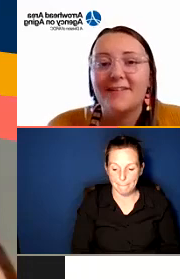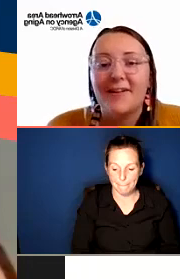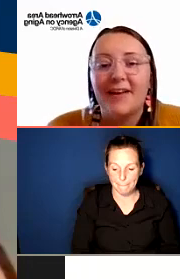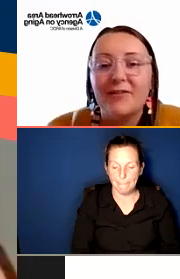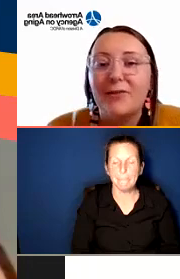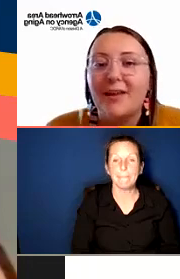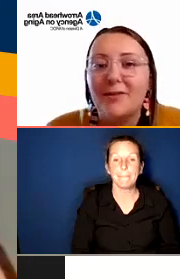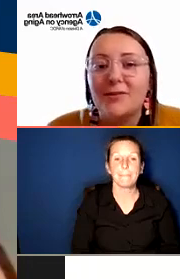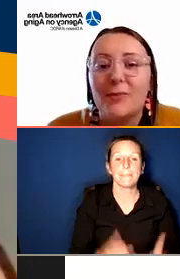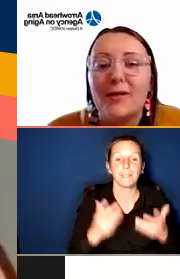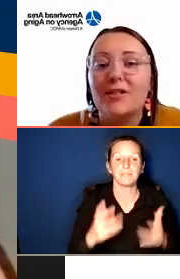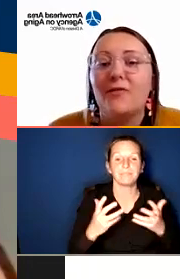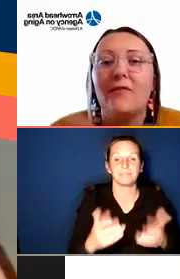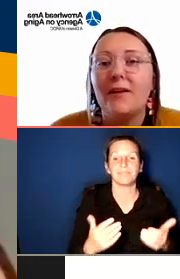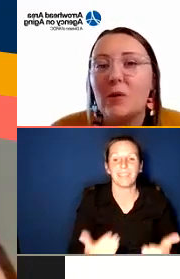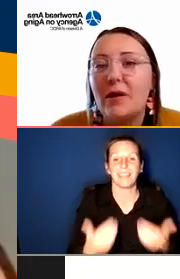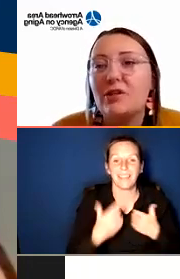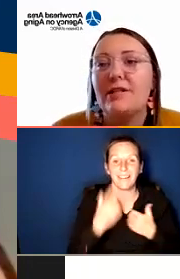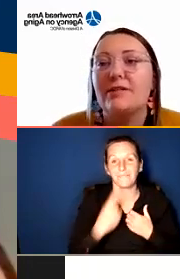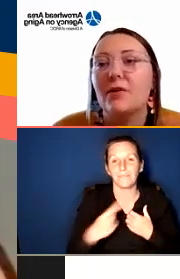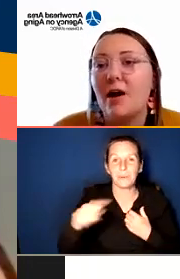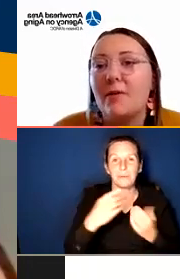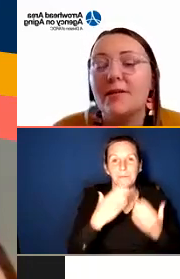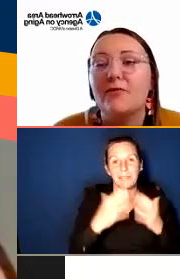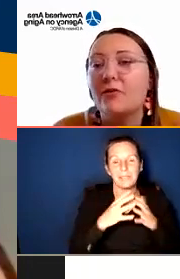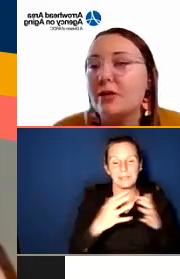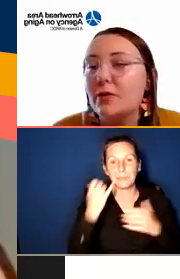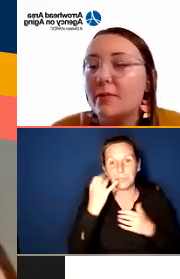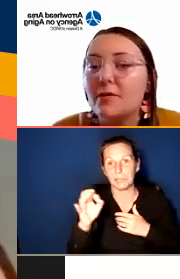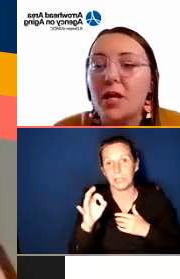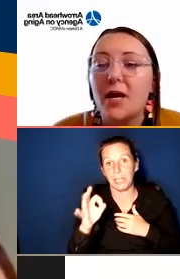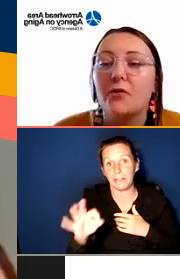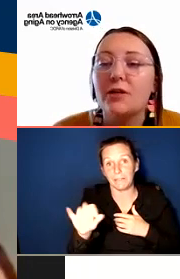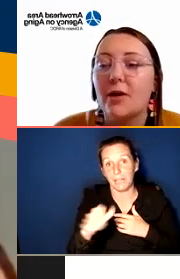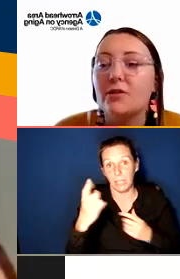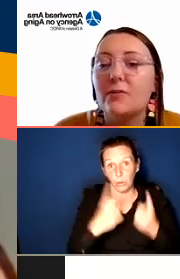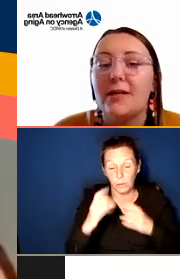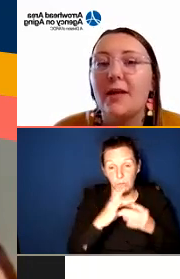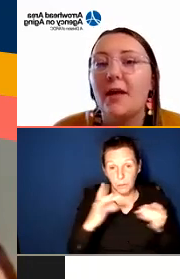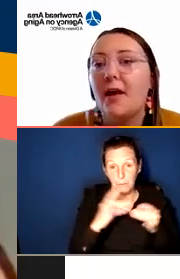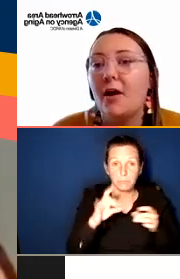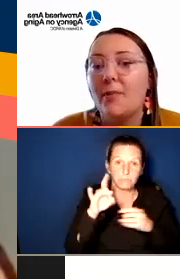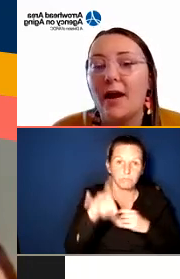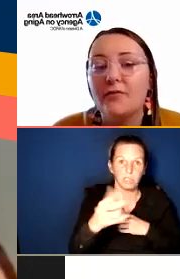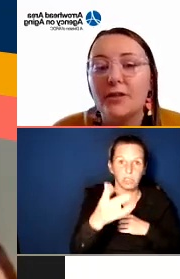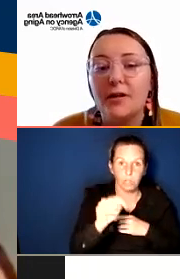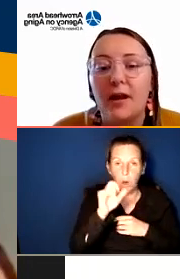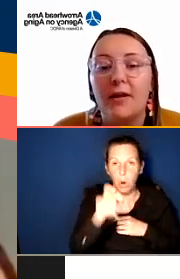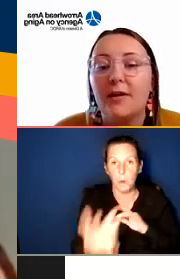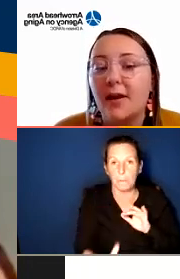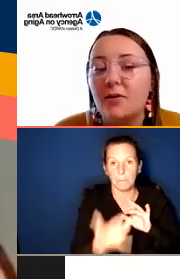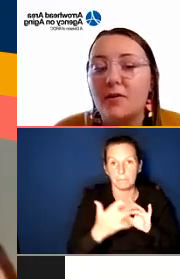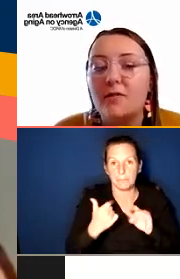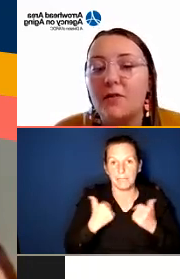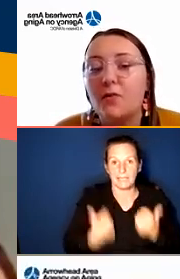That is all I have for you. Thank you so much. If you have any questions or comments, feel free to put them in the chat or reach out to me after.